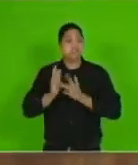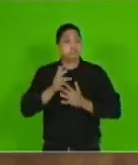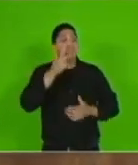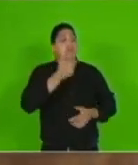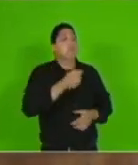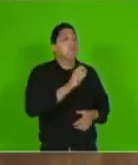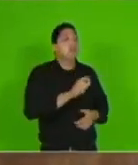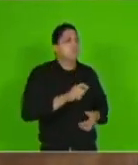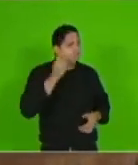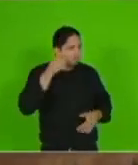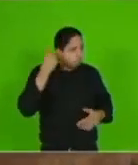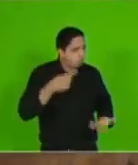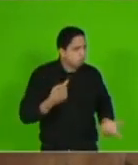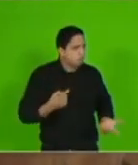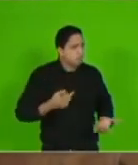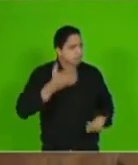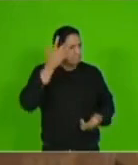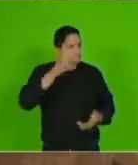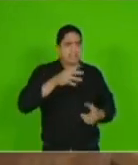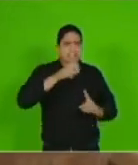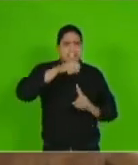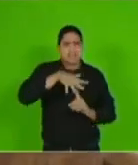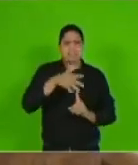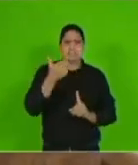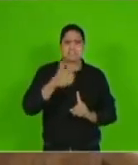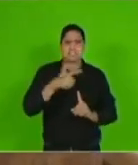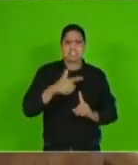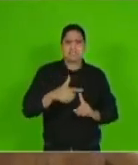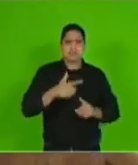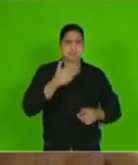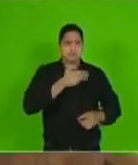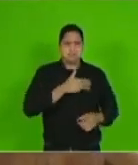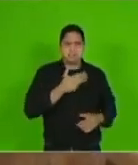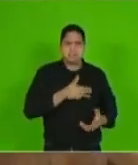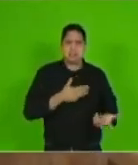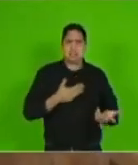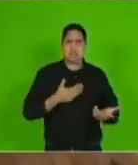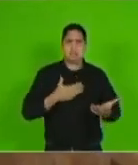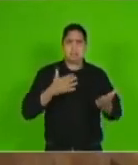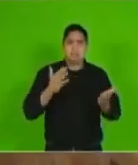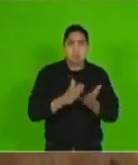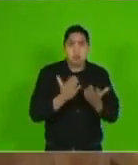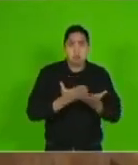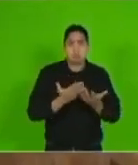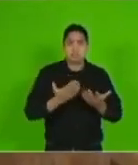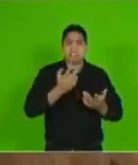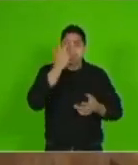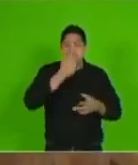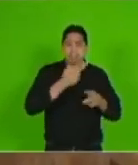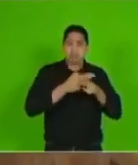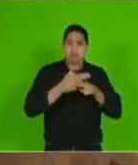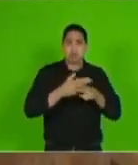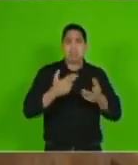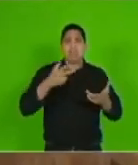Jesus says that they're foolish. You don't know that you're miserable, naked, poor, and blind.